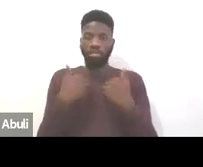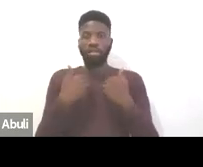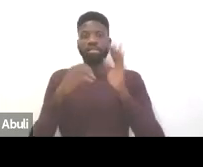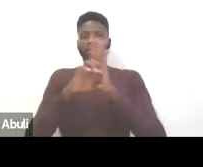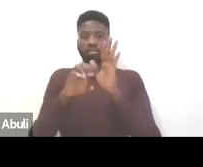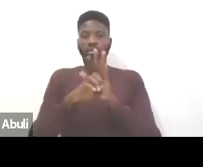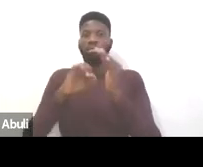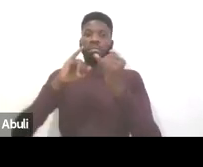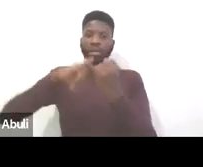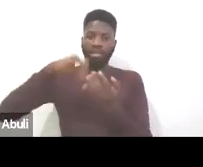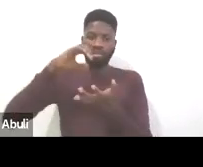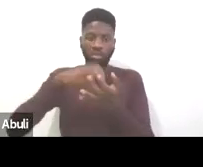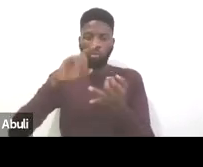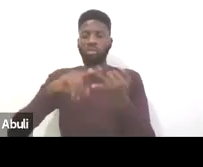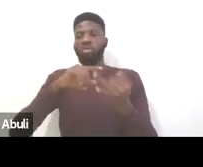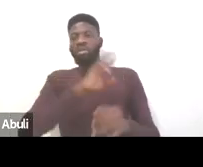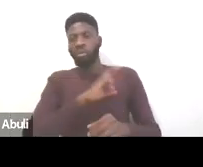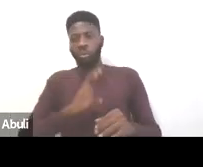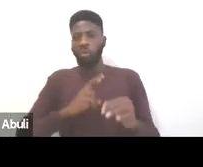status, religion, and date of birth,